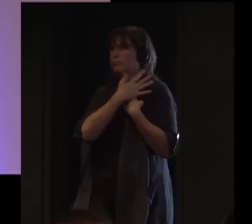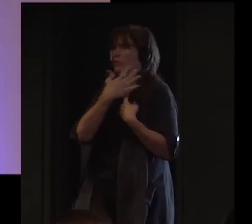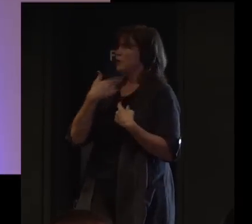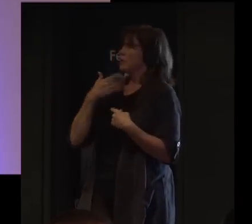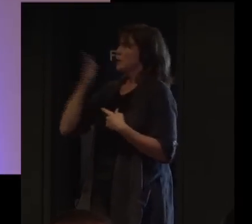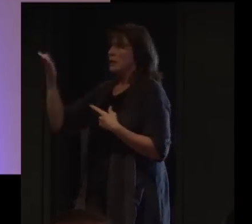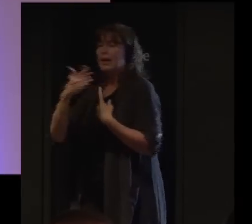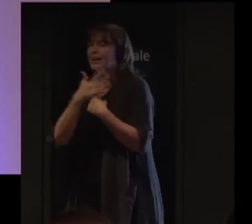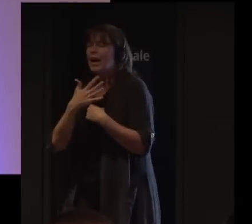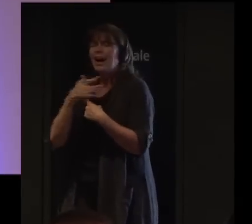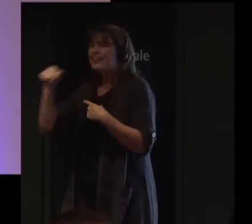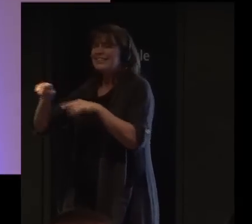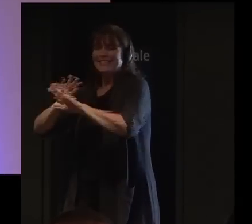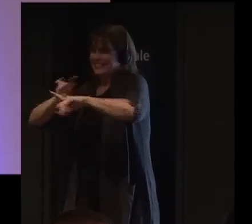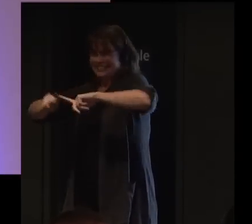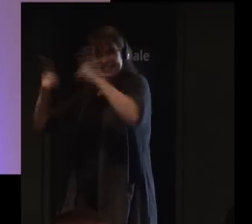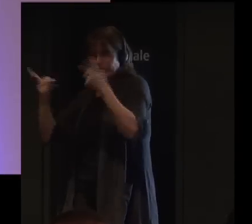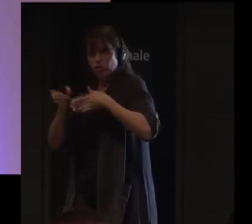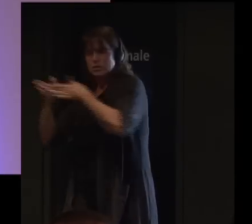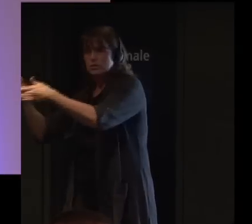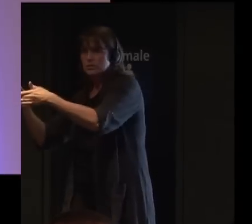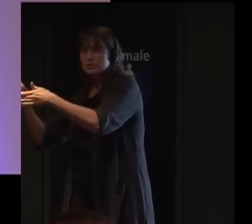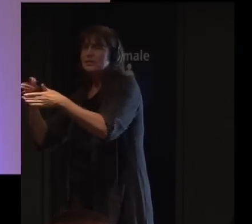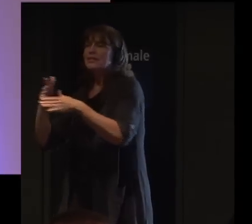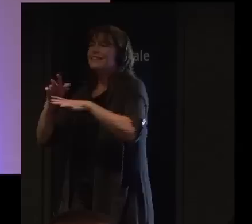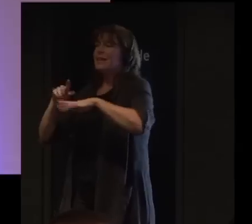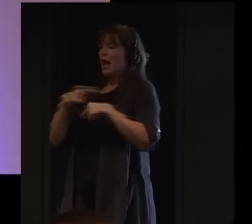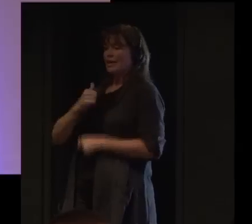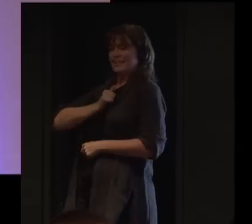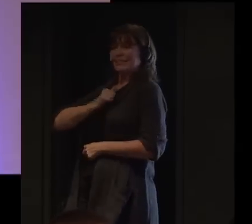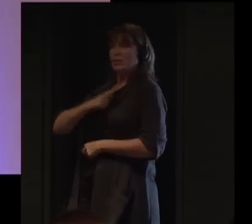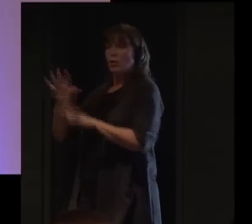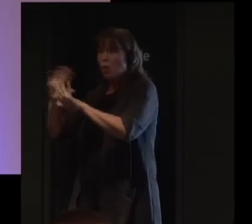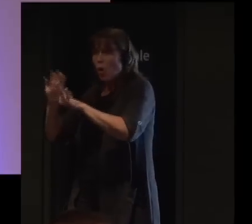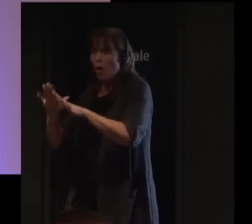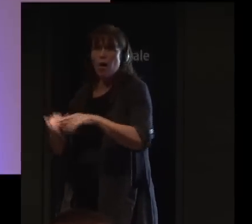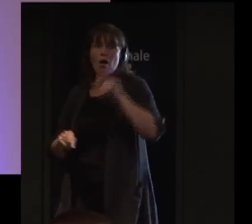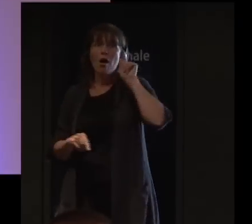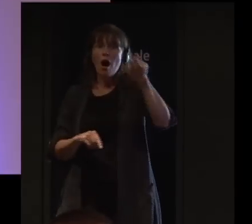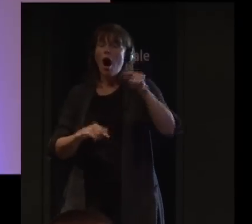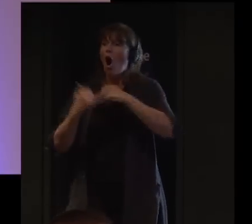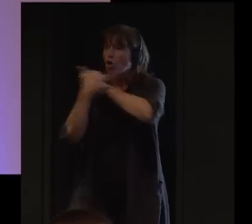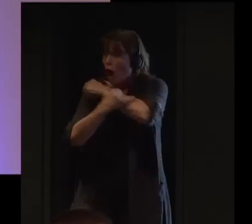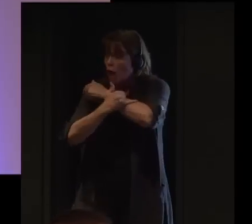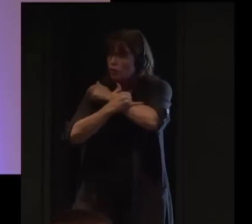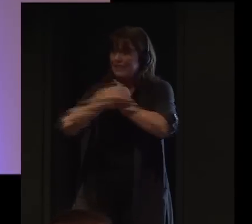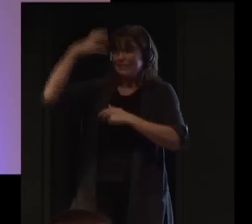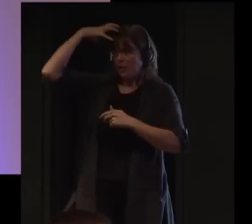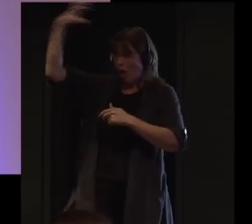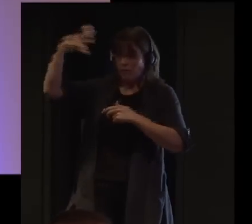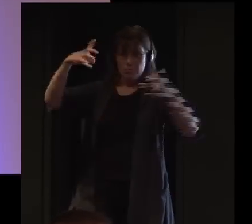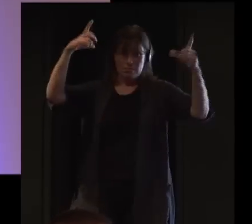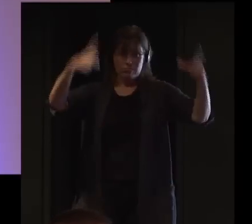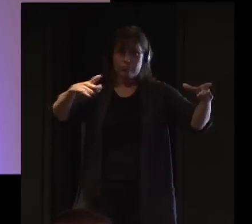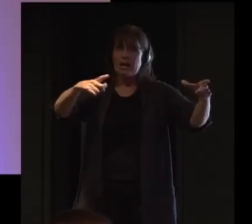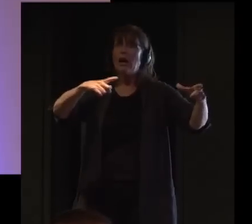so this is not the same, it has not the same value, but it's a political and moral commitment of the states. So